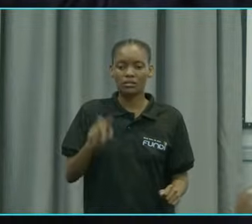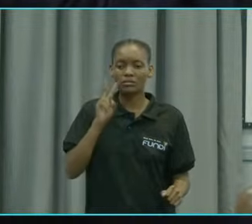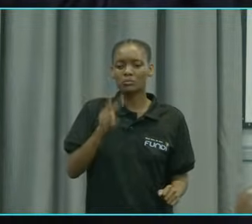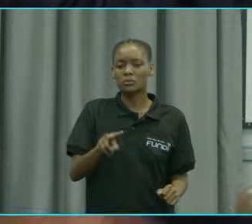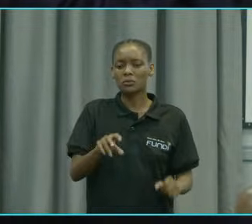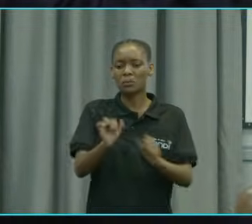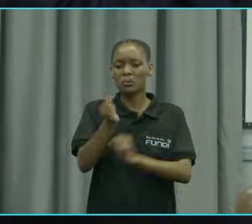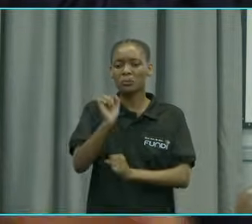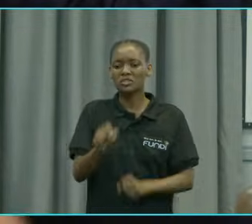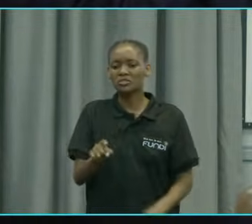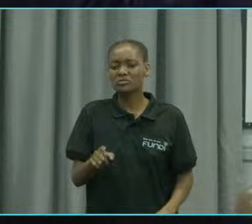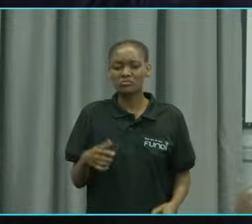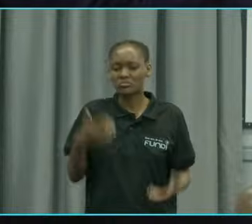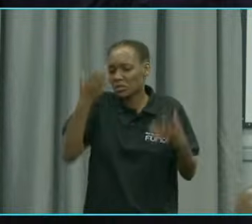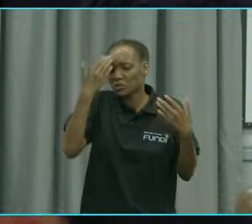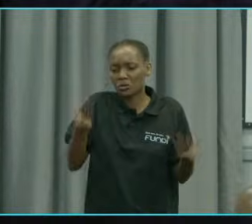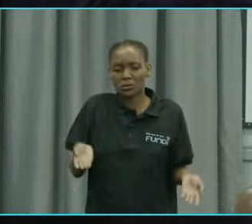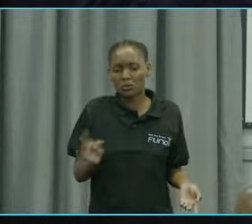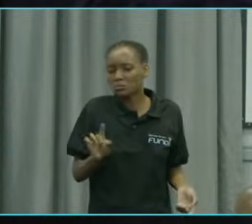machines, she does not know where to start.